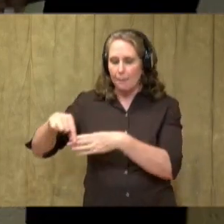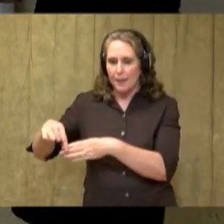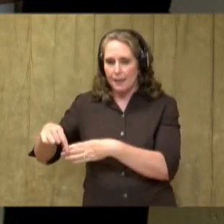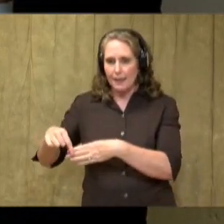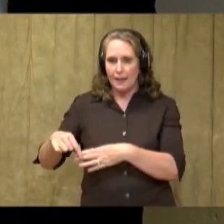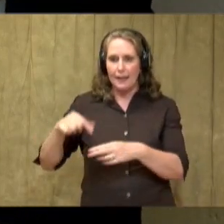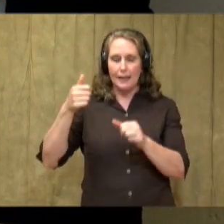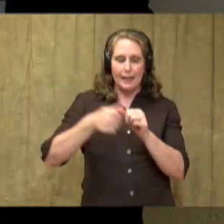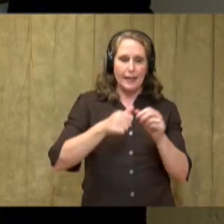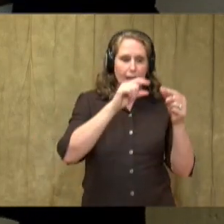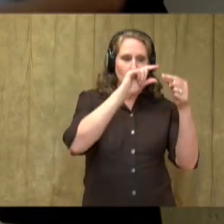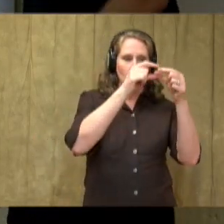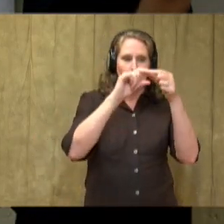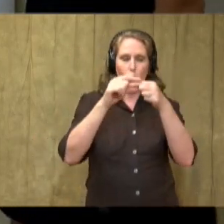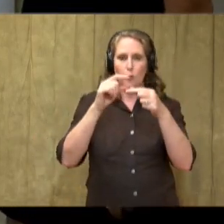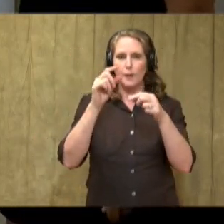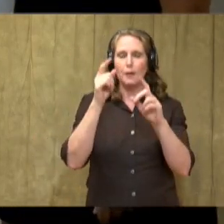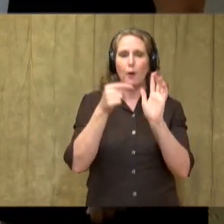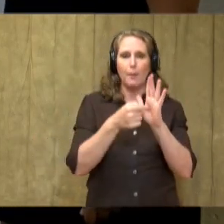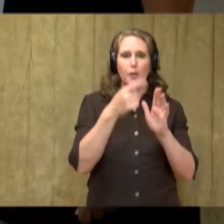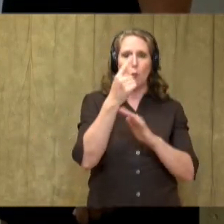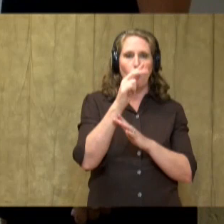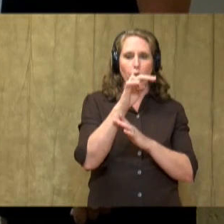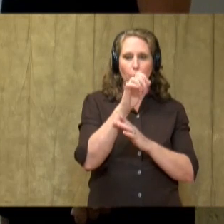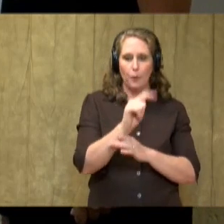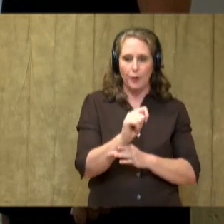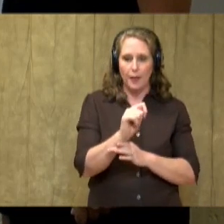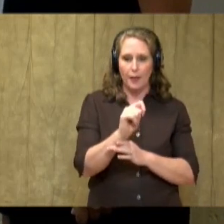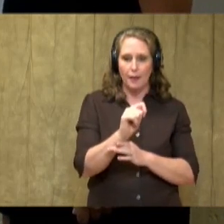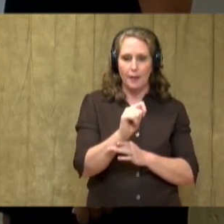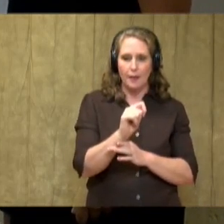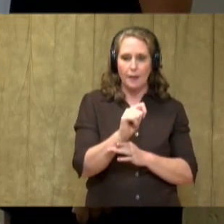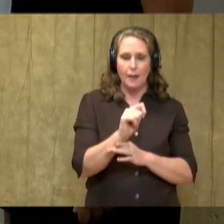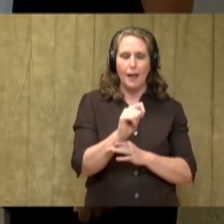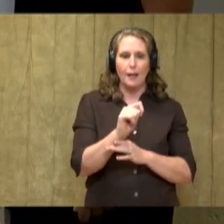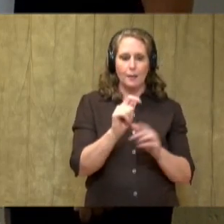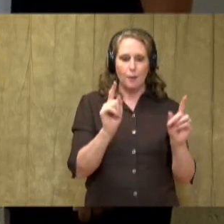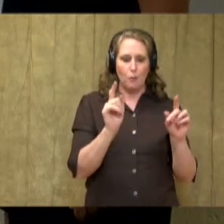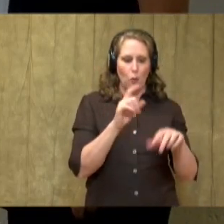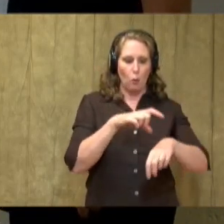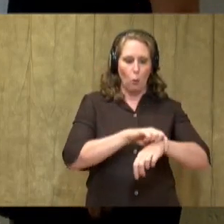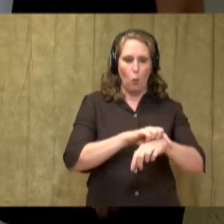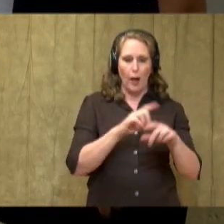Remember, each cube stands for a unit. I'm going to draw my line to where